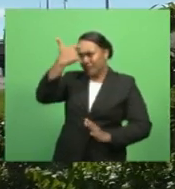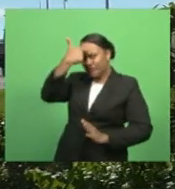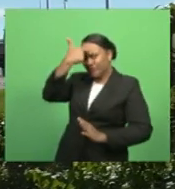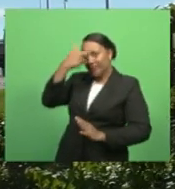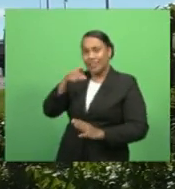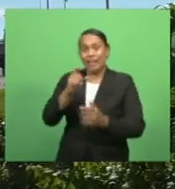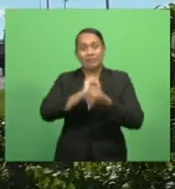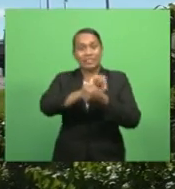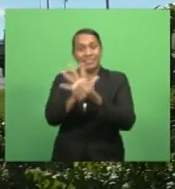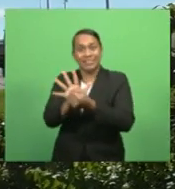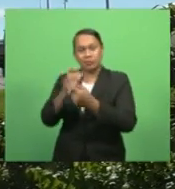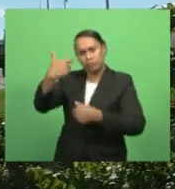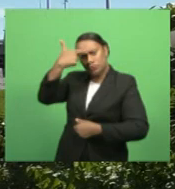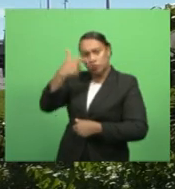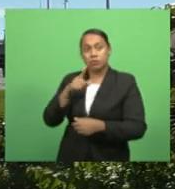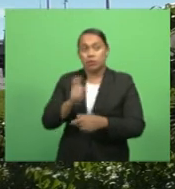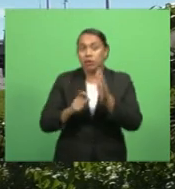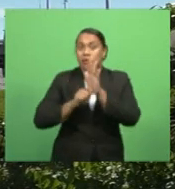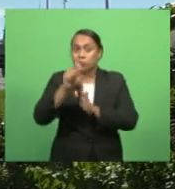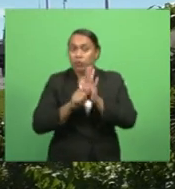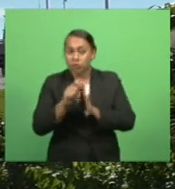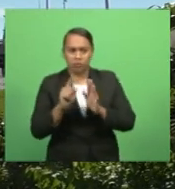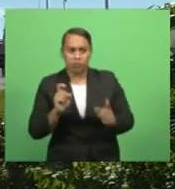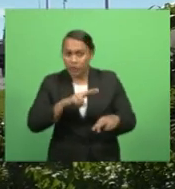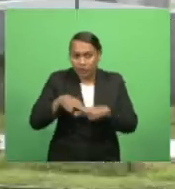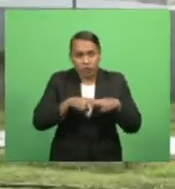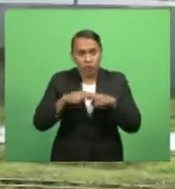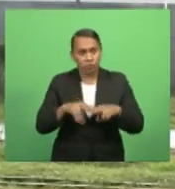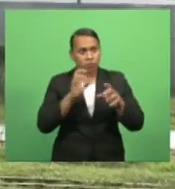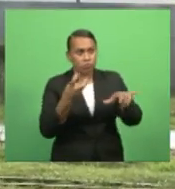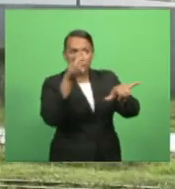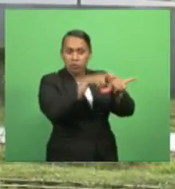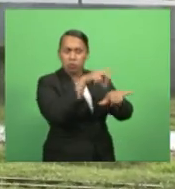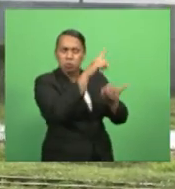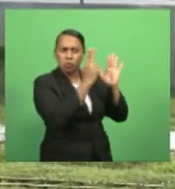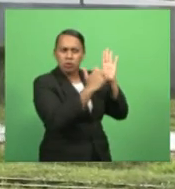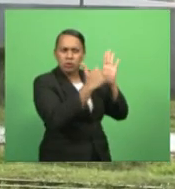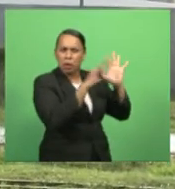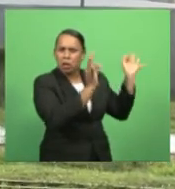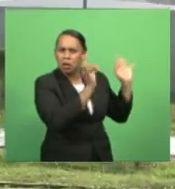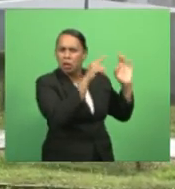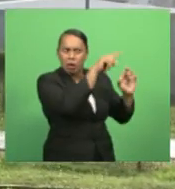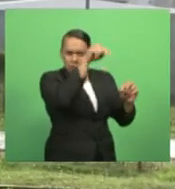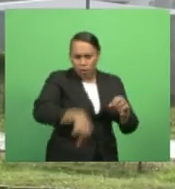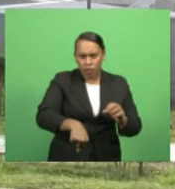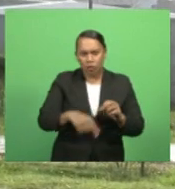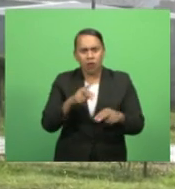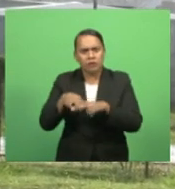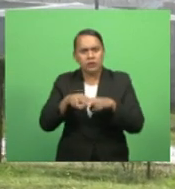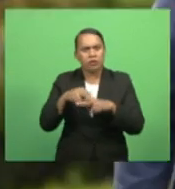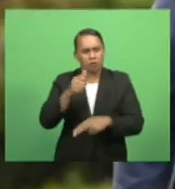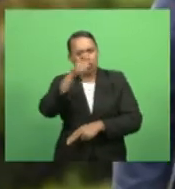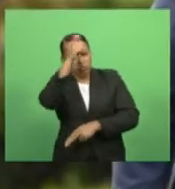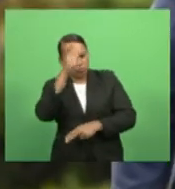not have a temperature, but when lands in Fiji, they do have a temperature? So what happens to airline tickets? What happens to insurance? Where do they get capped? What are the